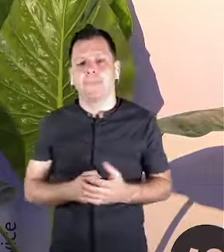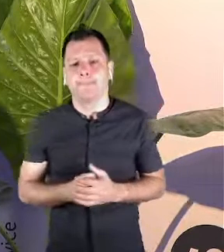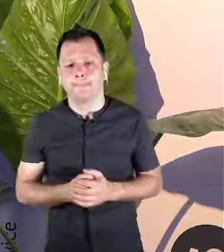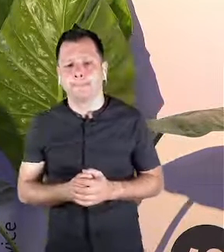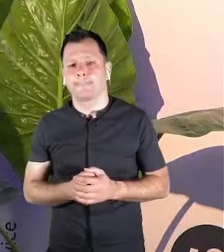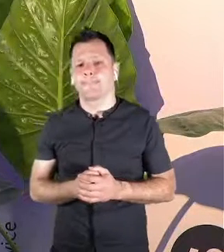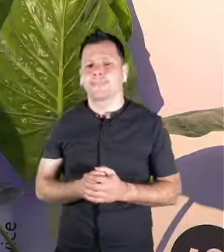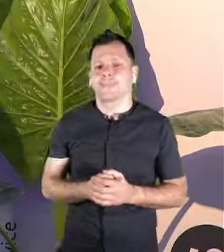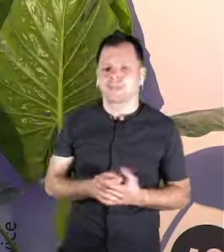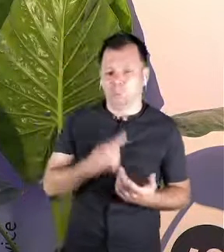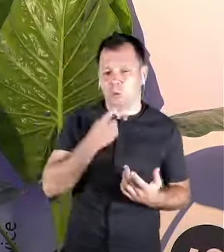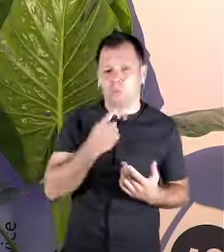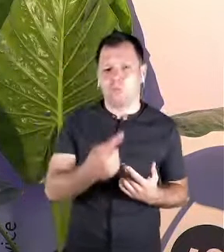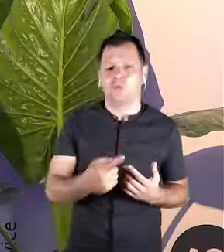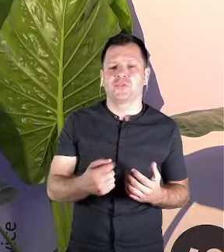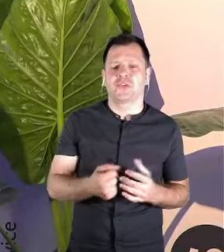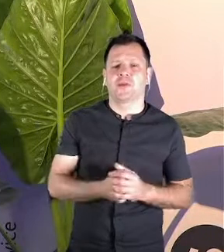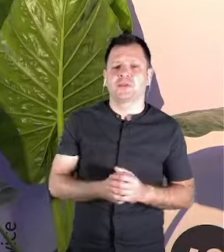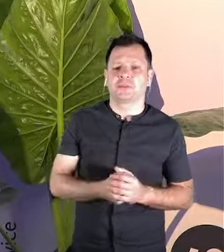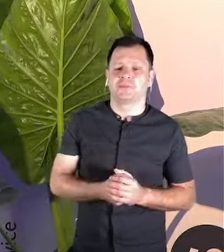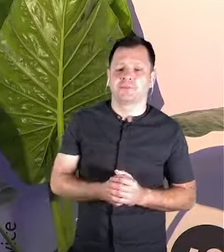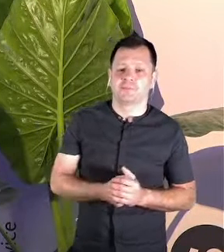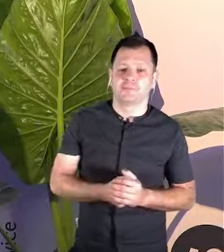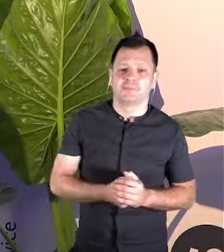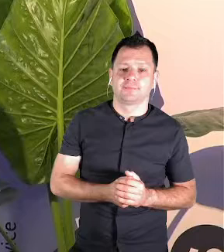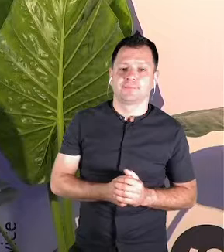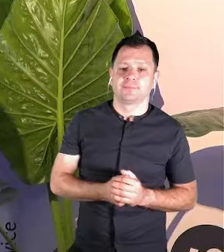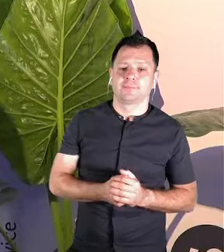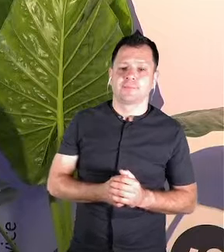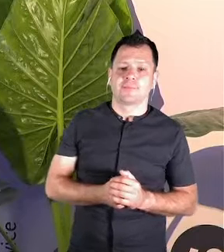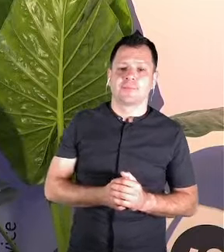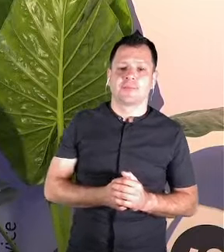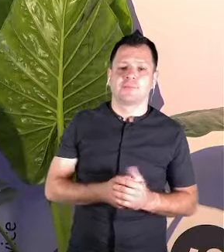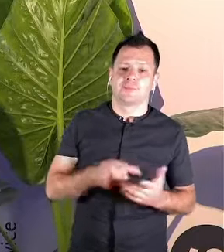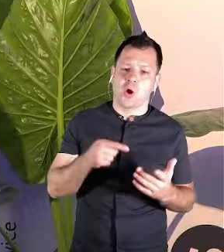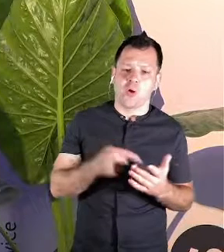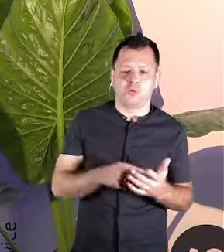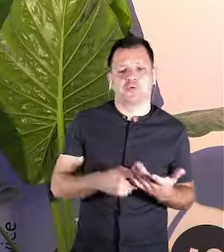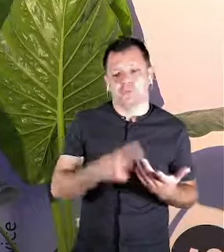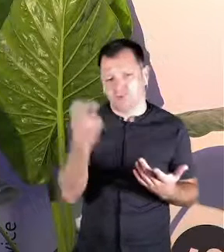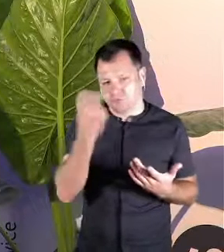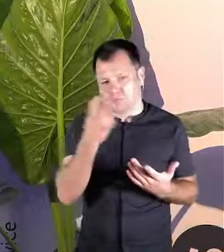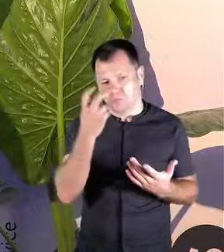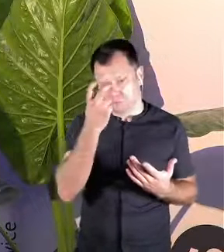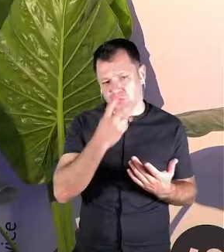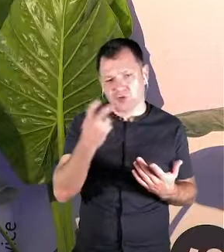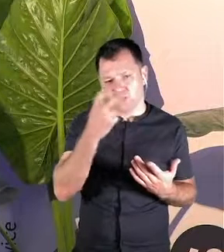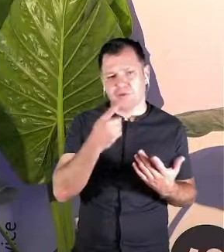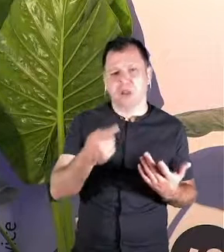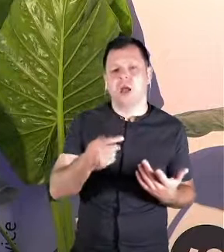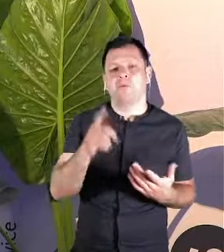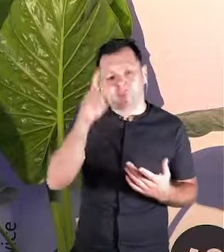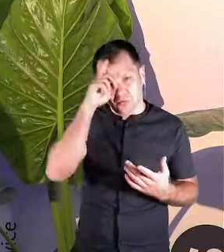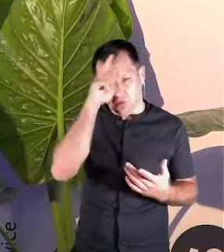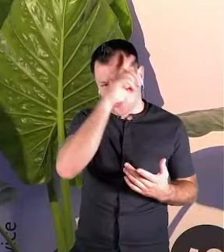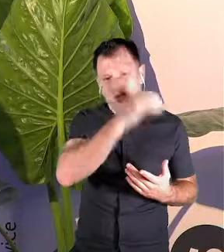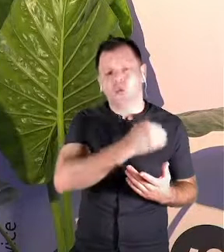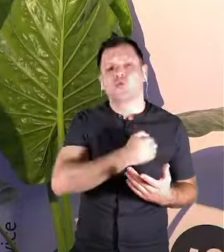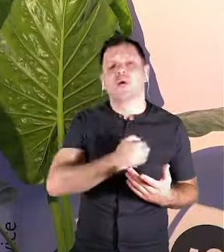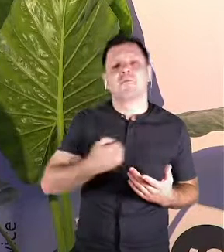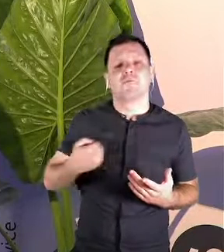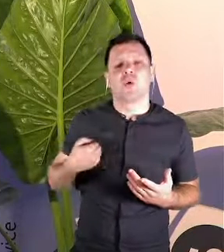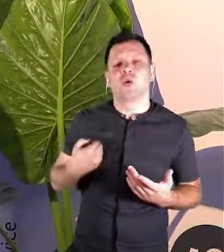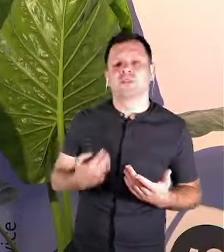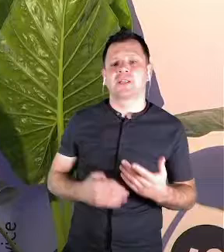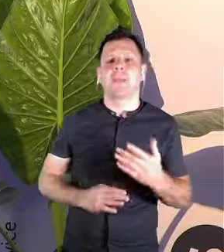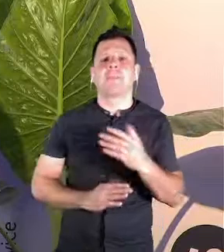familiar to people in Poland, which is that in the city of Kristianstad in Skåne, in southern Sweden,